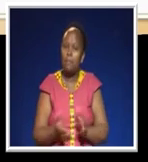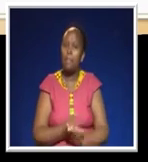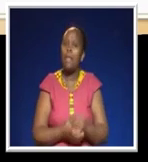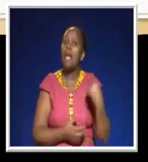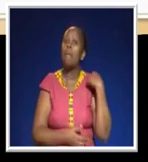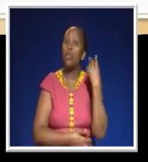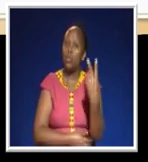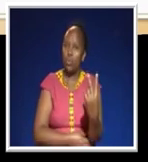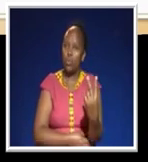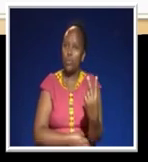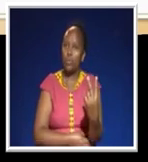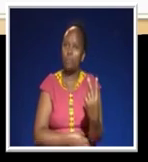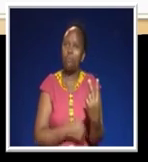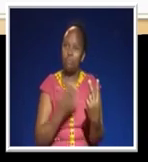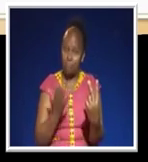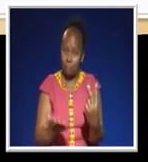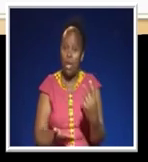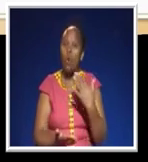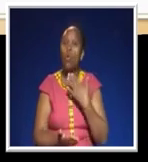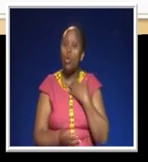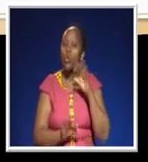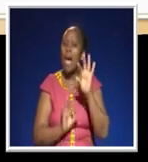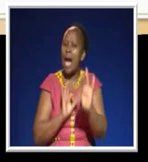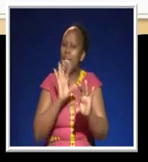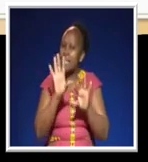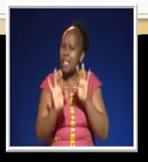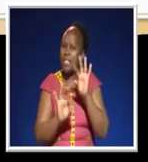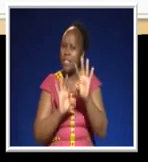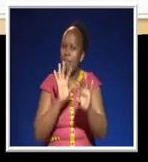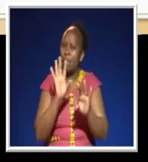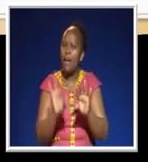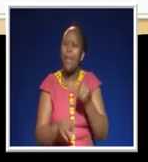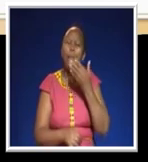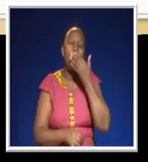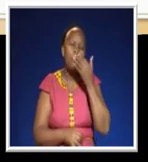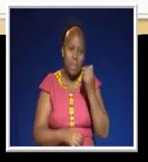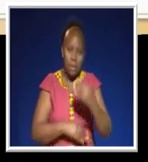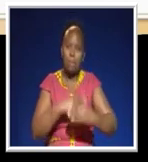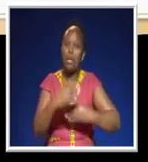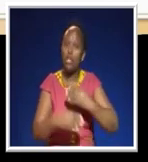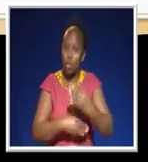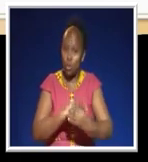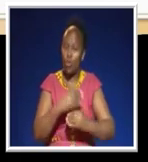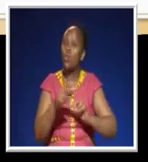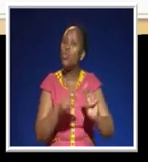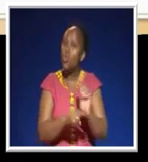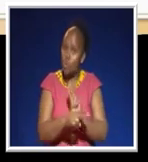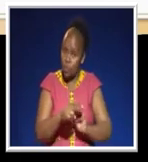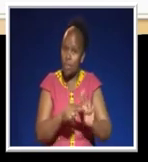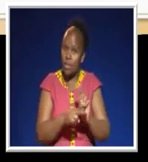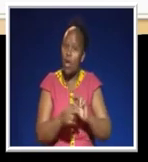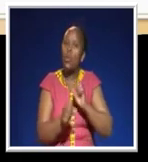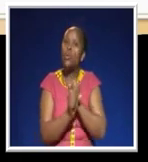Two, we are going to identify the suitable materials we are going to use